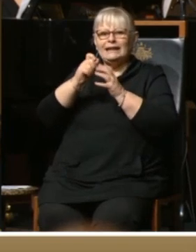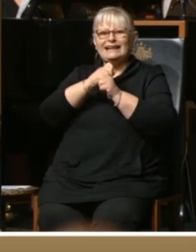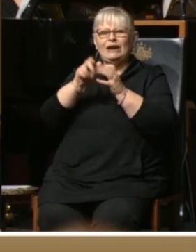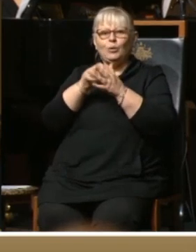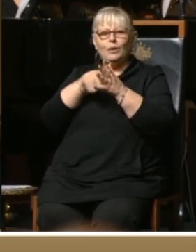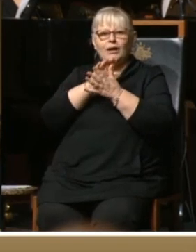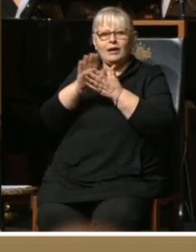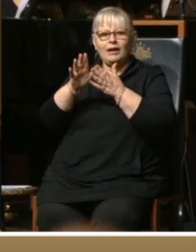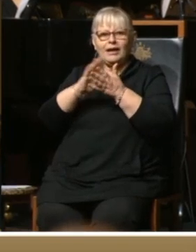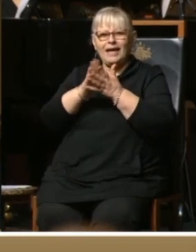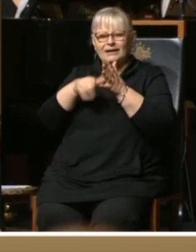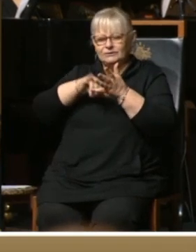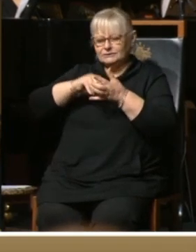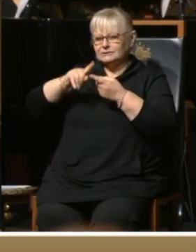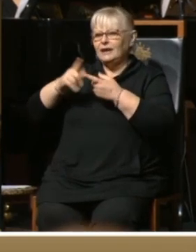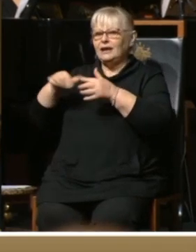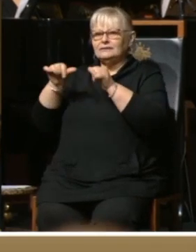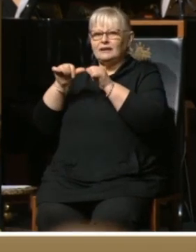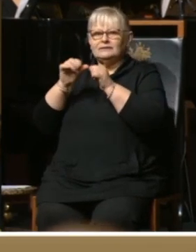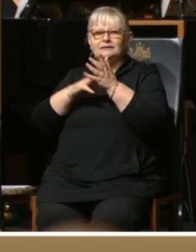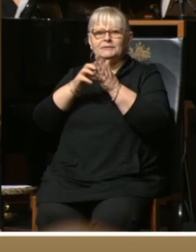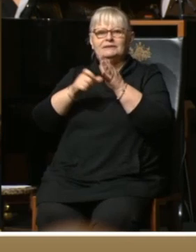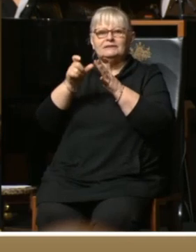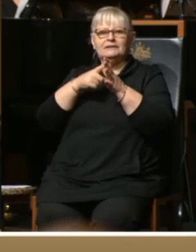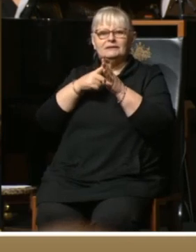mother, Dr. Auntie Matilda House,